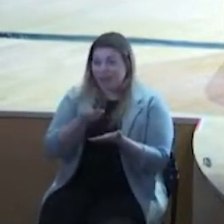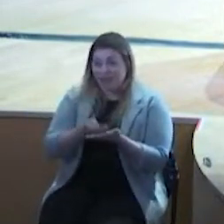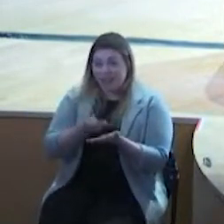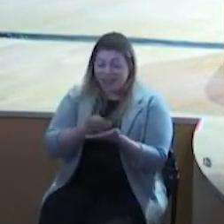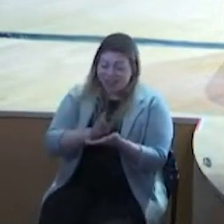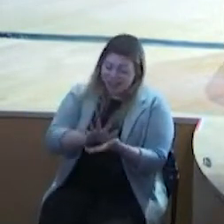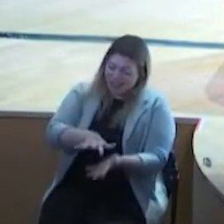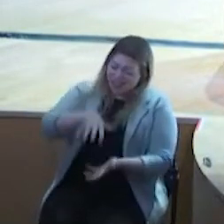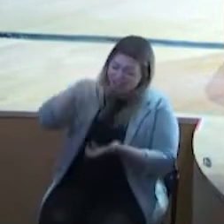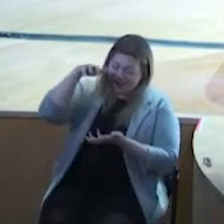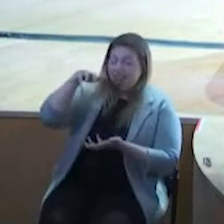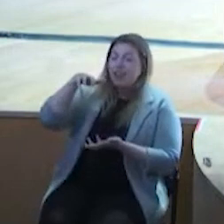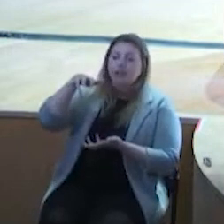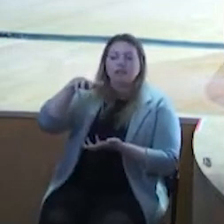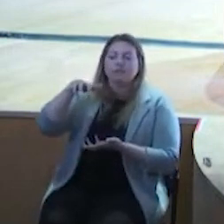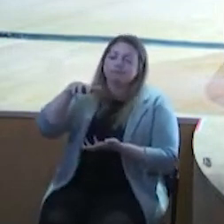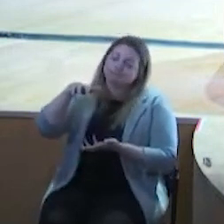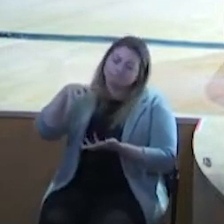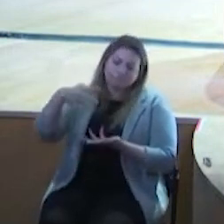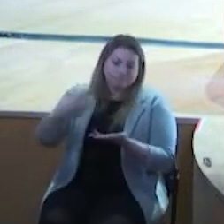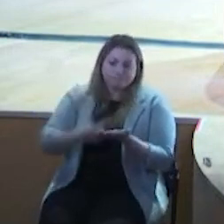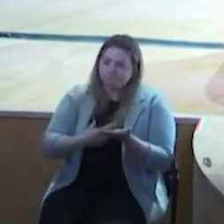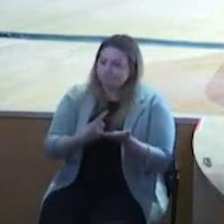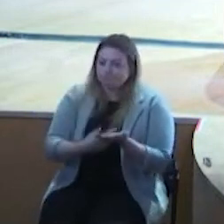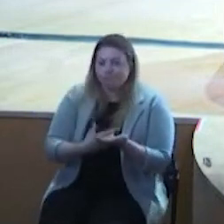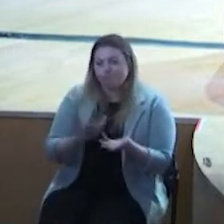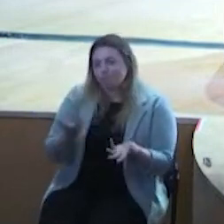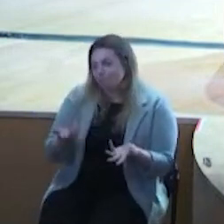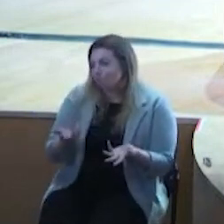casino. But sometimes, you know,